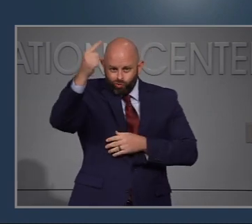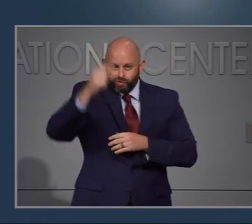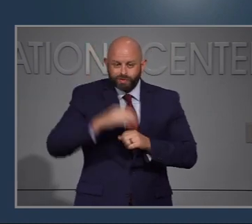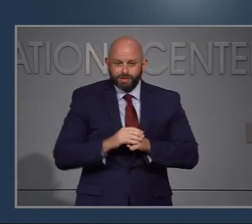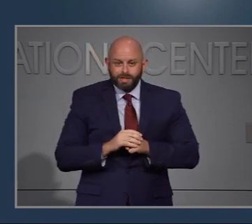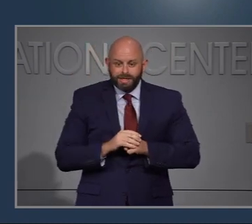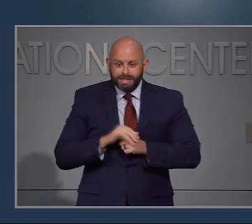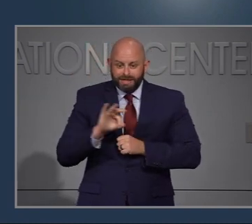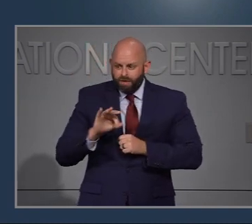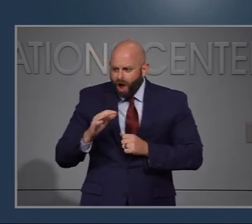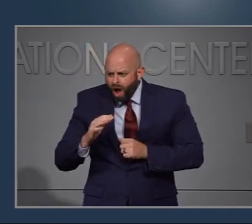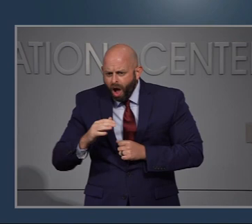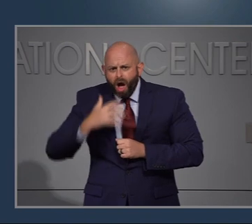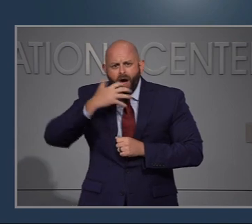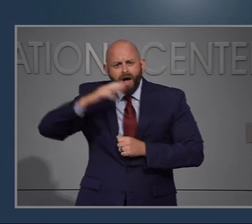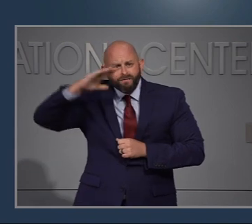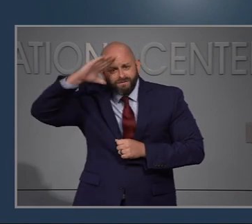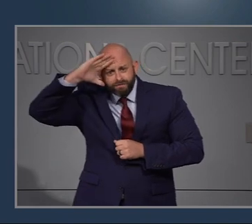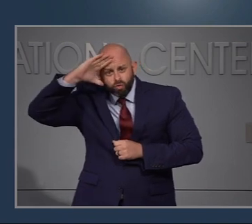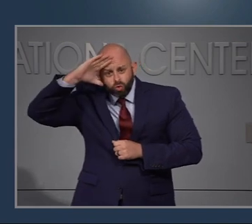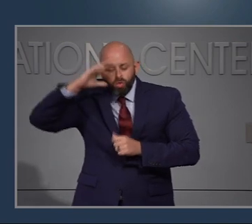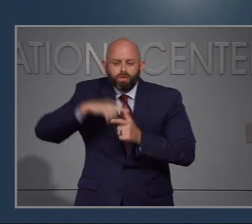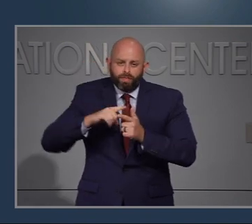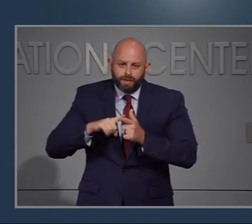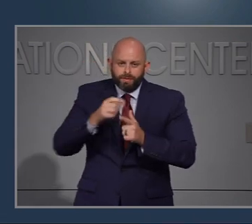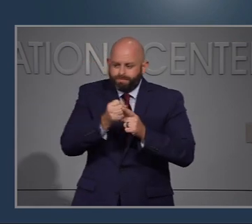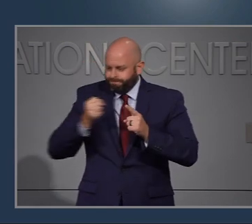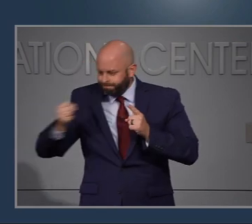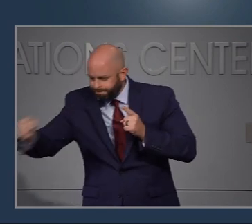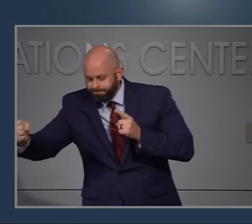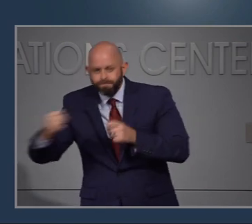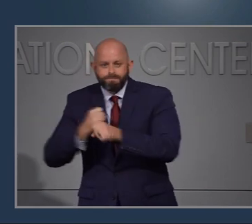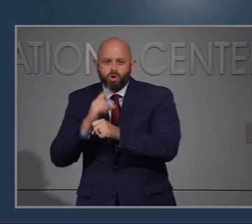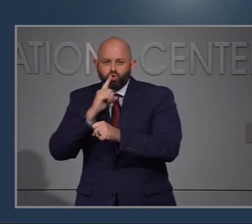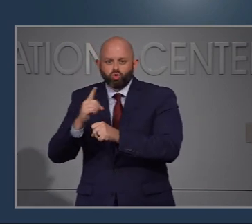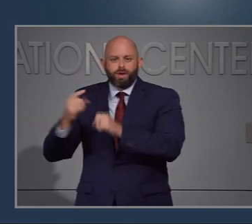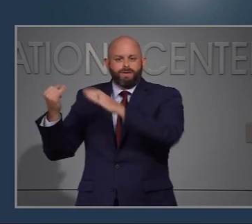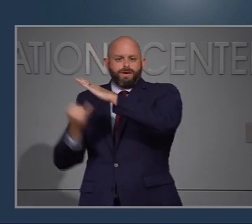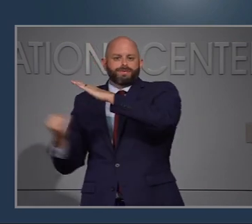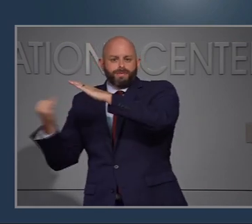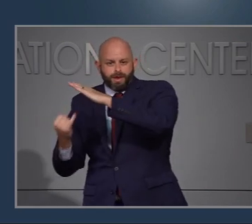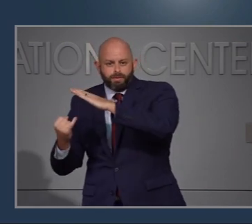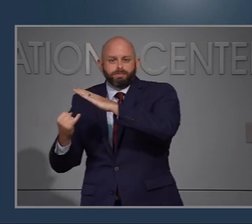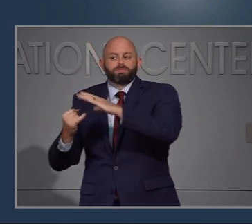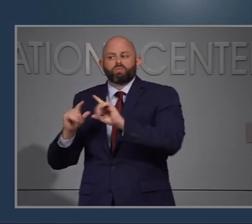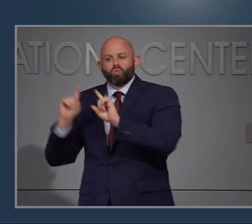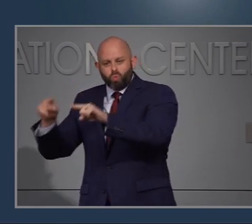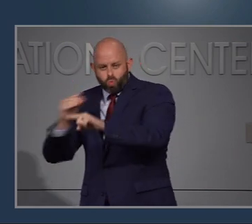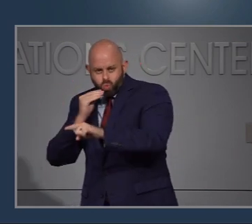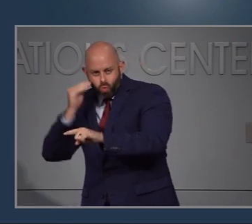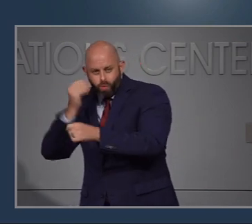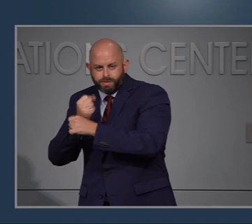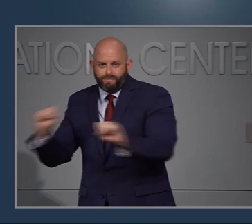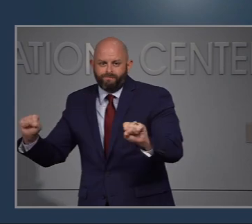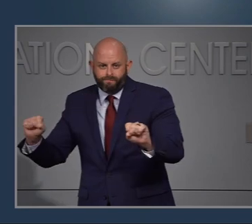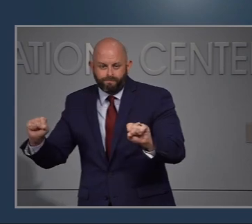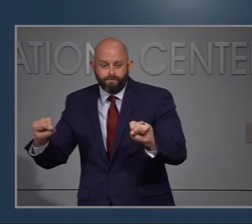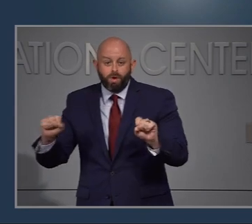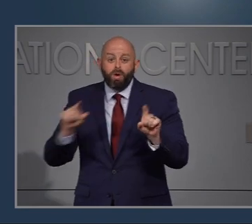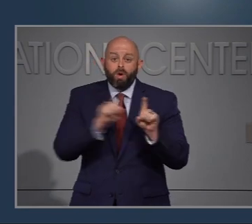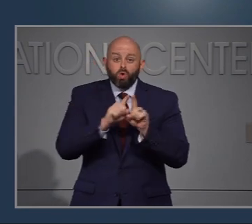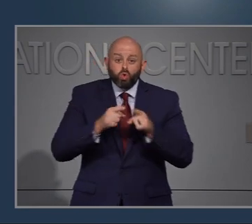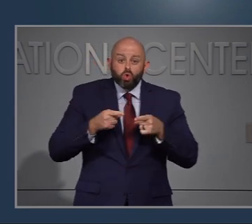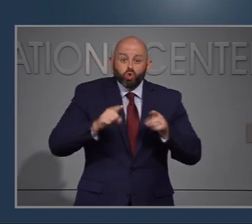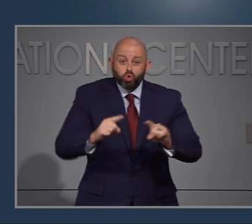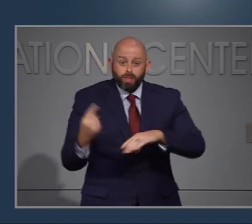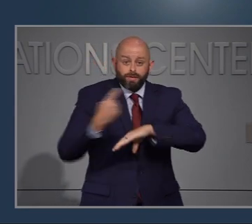to ensure that they can get home safely. Schedules must allow time for frequent hand washing, and schools